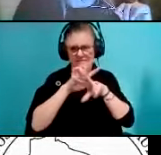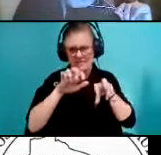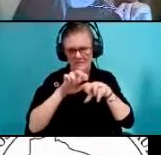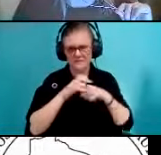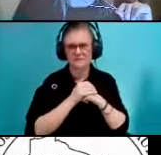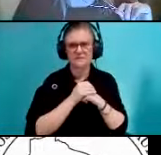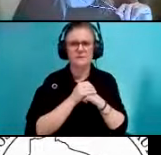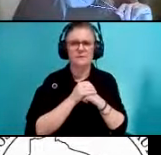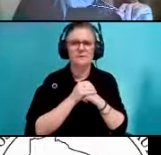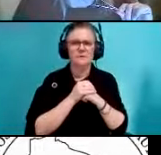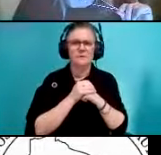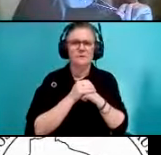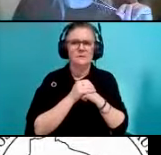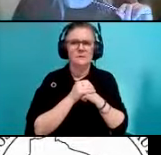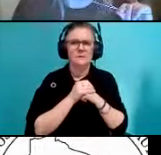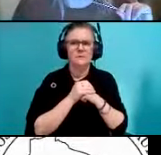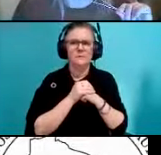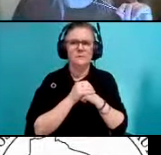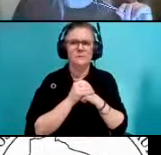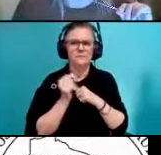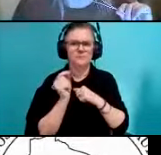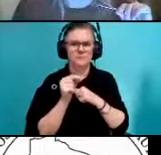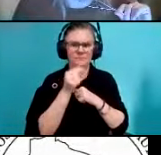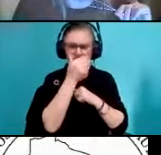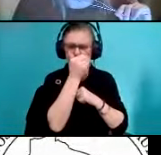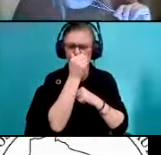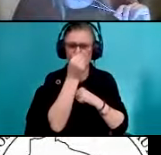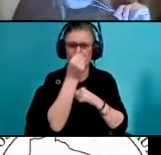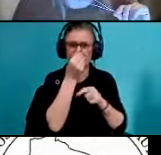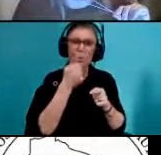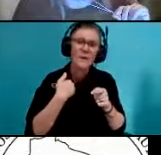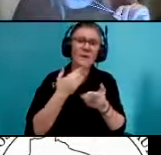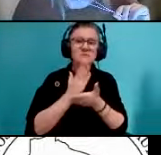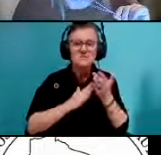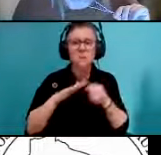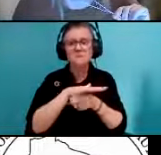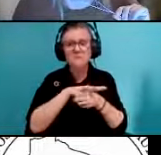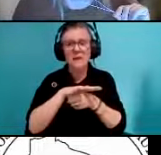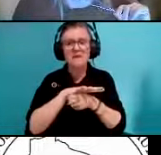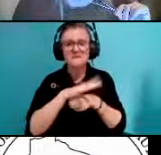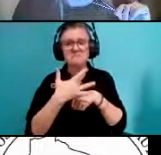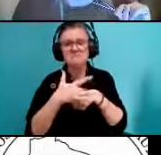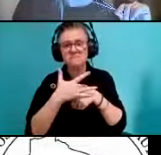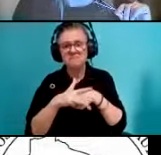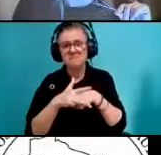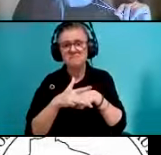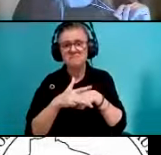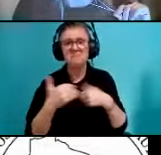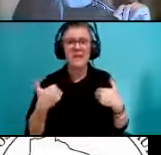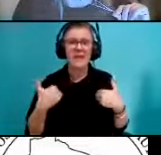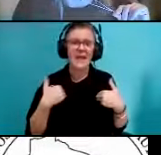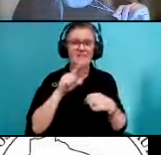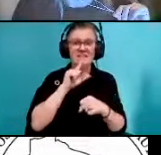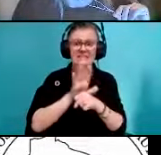but in this case, we do have kind of some space left over, which could be used to actually have a